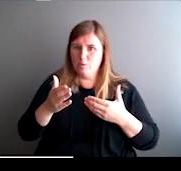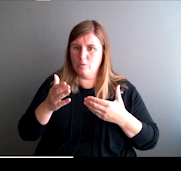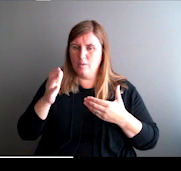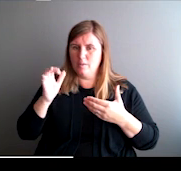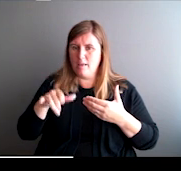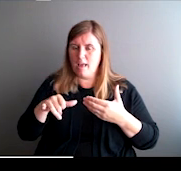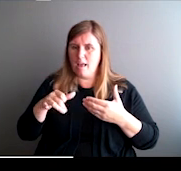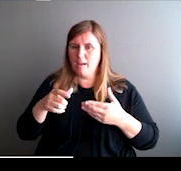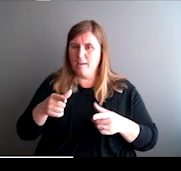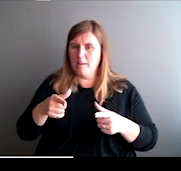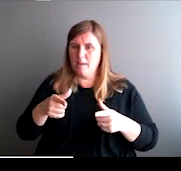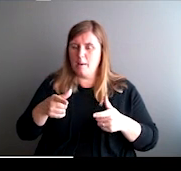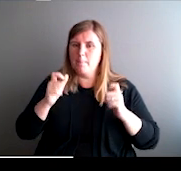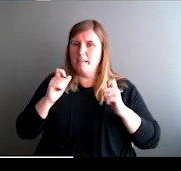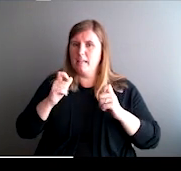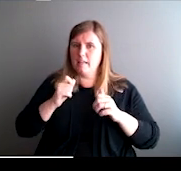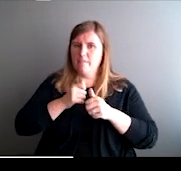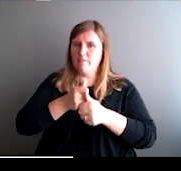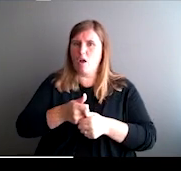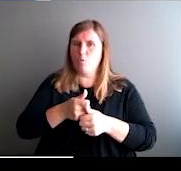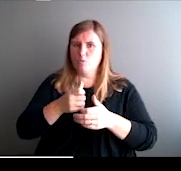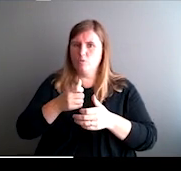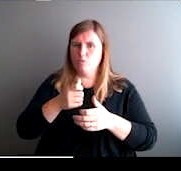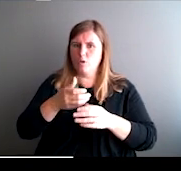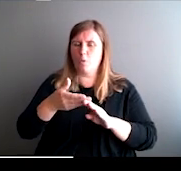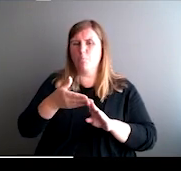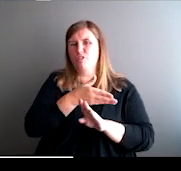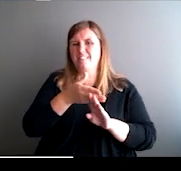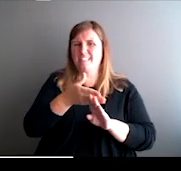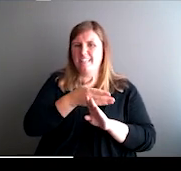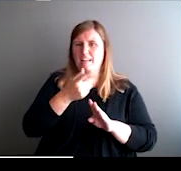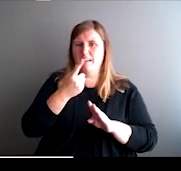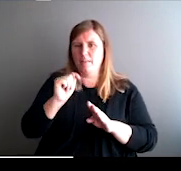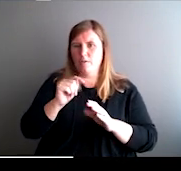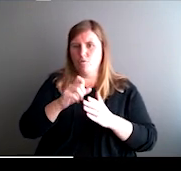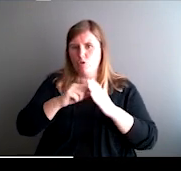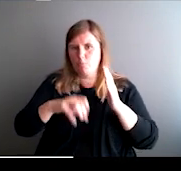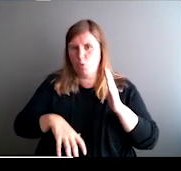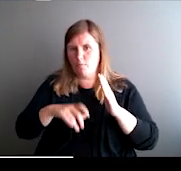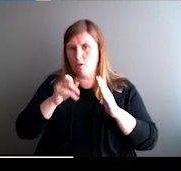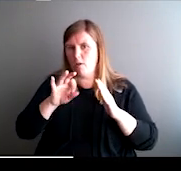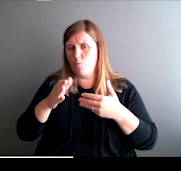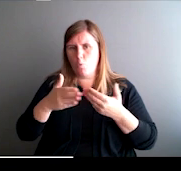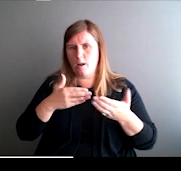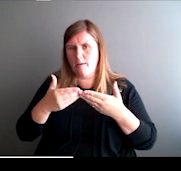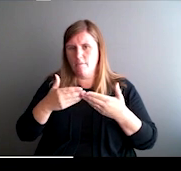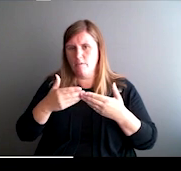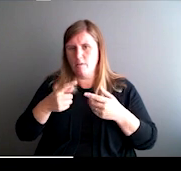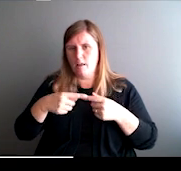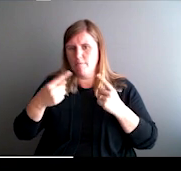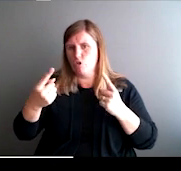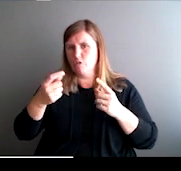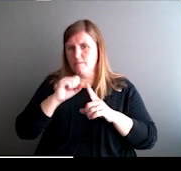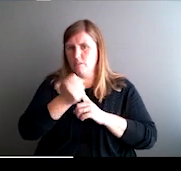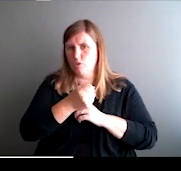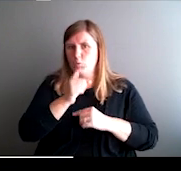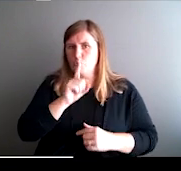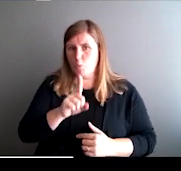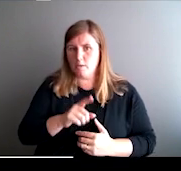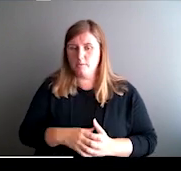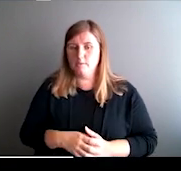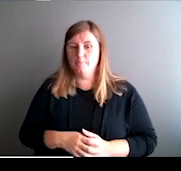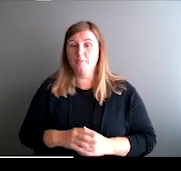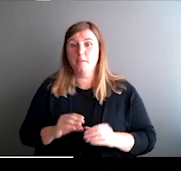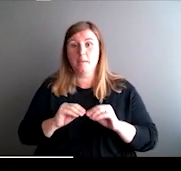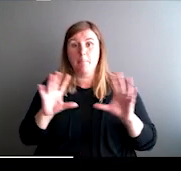that immediately followed the removal, or preceded, the removal of whatever the aversive situation was. To put it